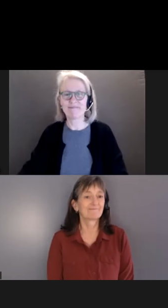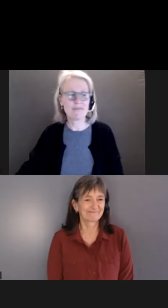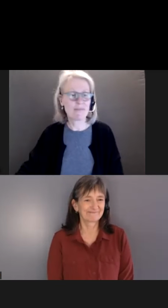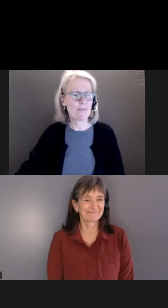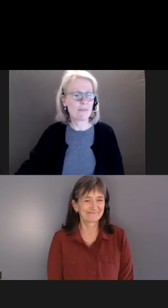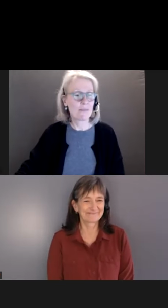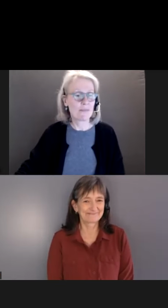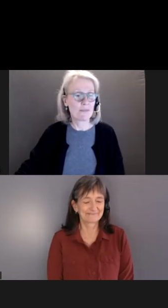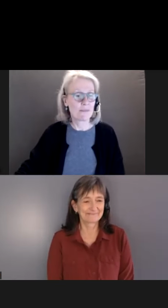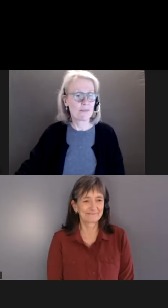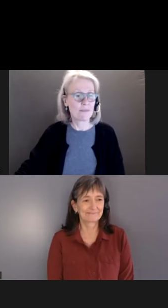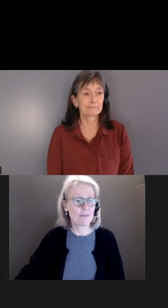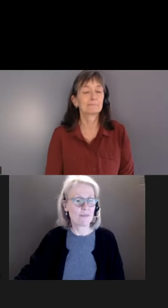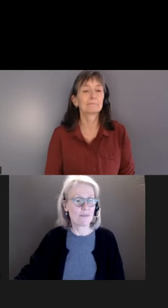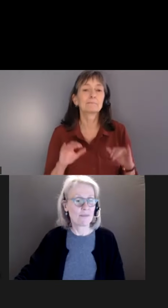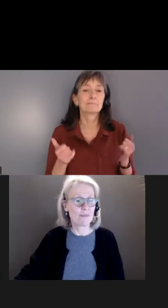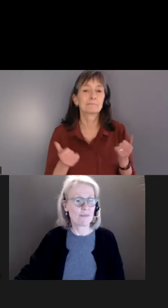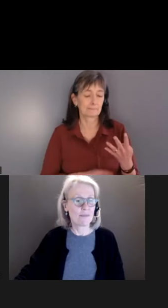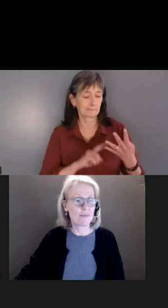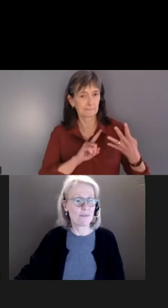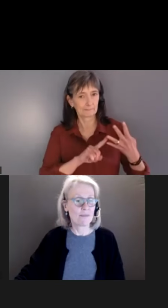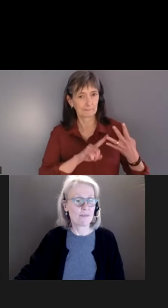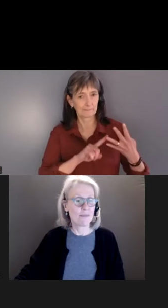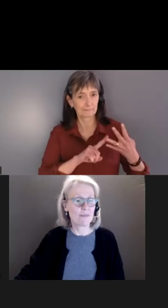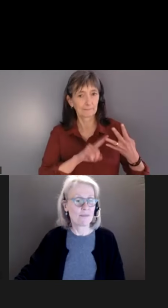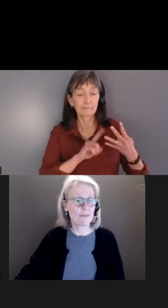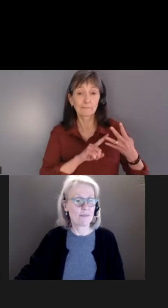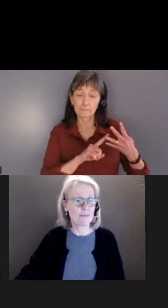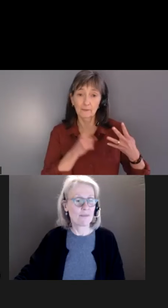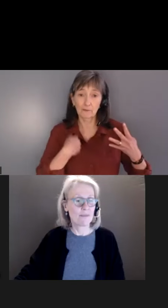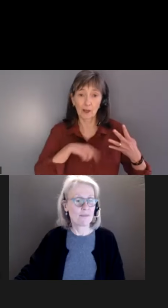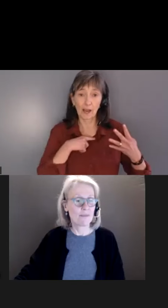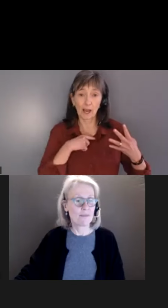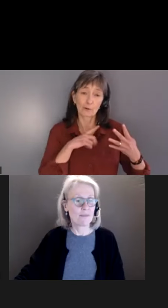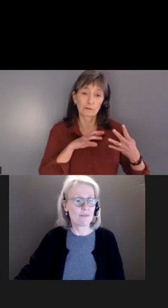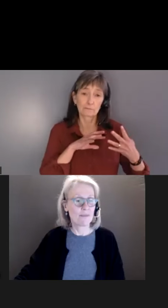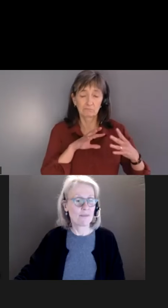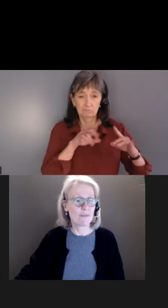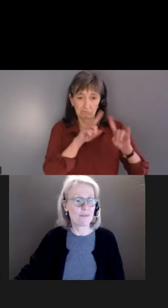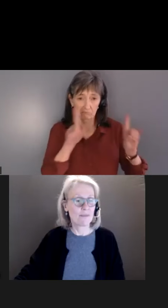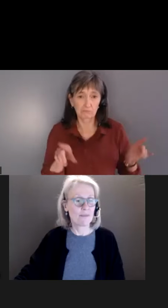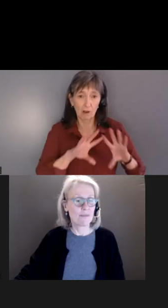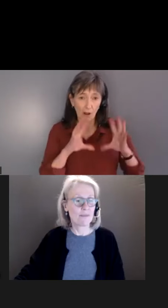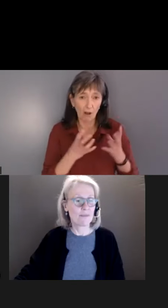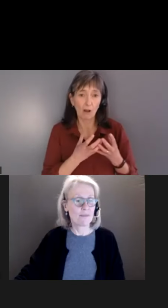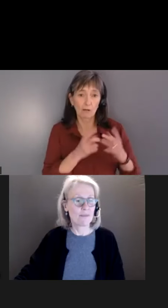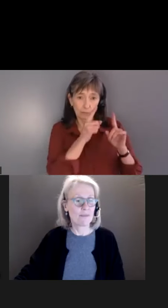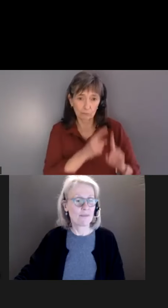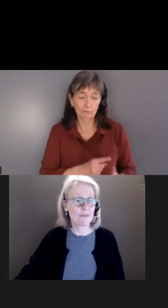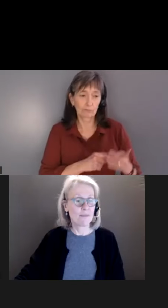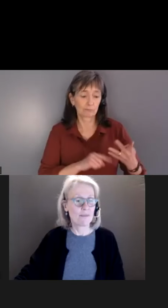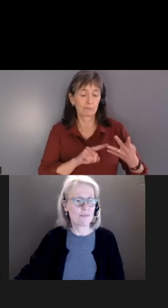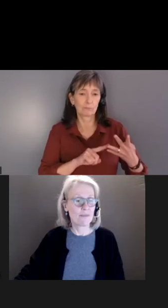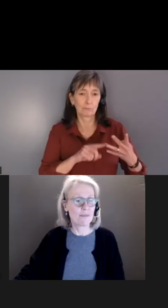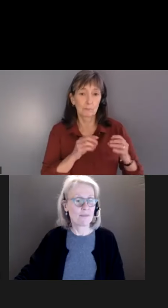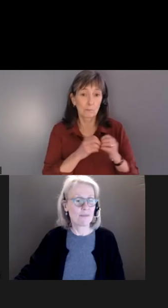And so now turning to the third pillar of the NIA's Aging in the Right Place framework, which focuses on developing more accessible and safer